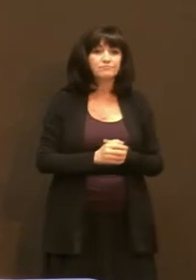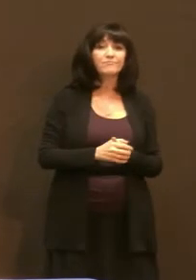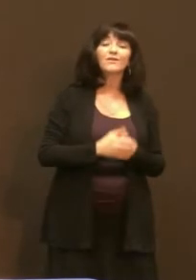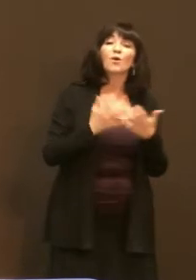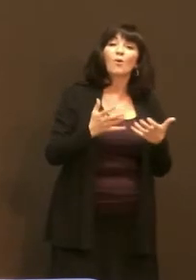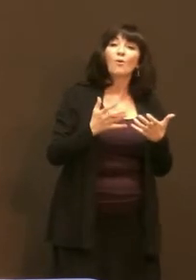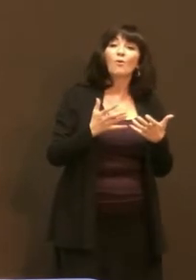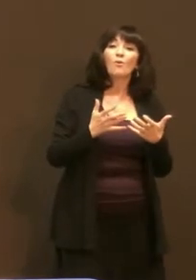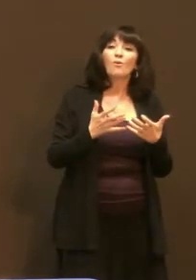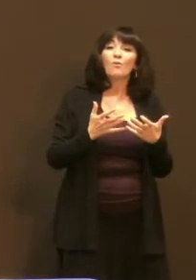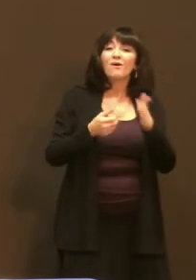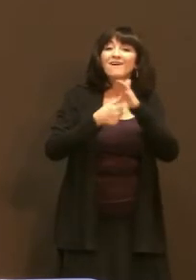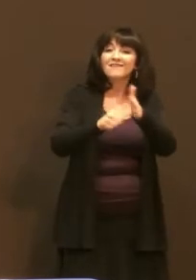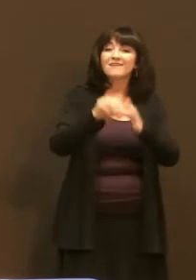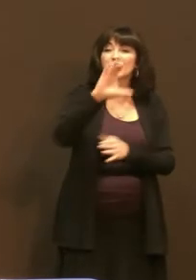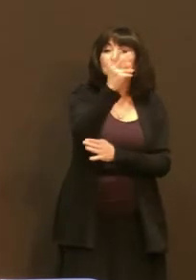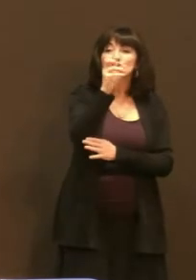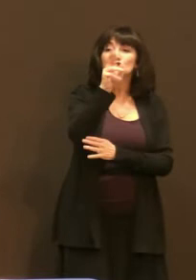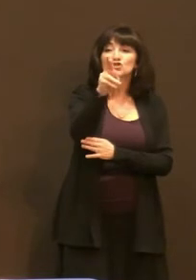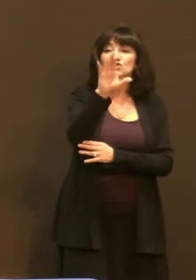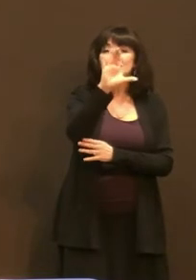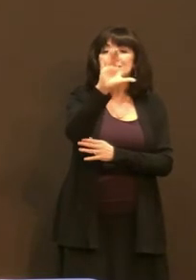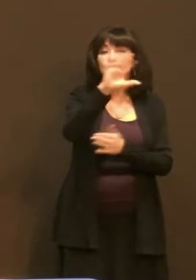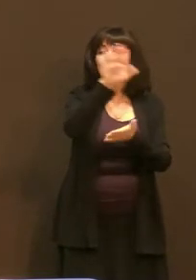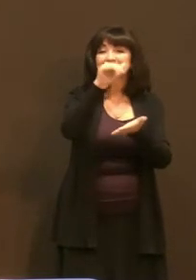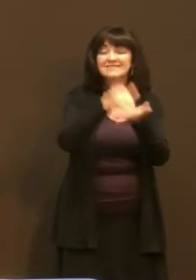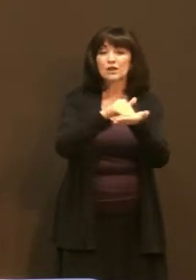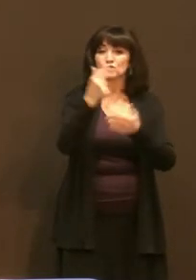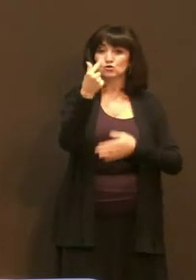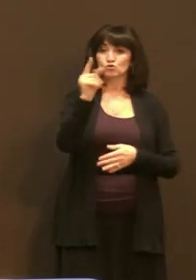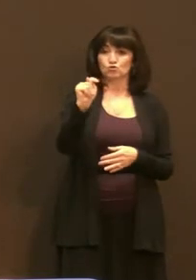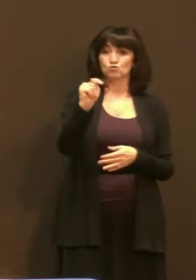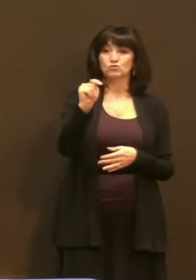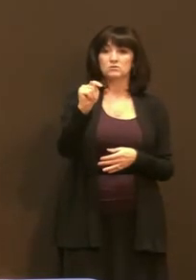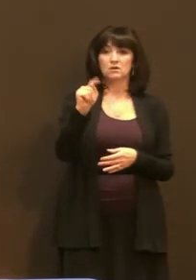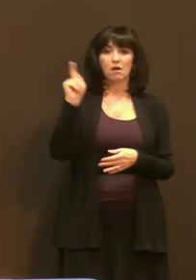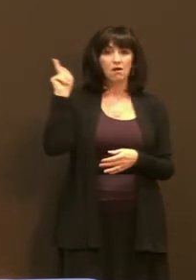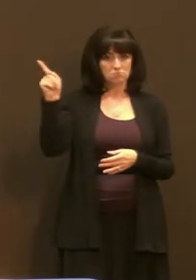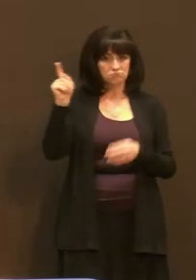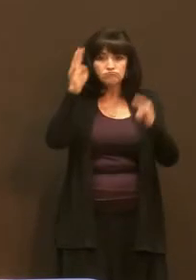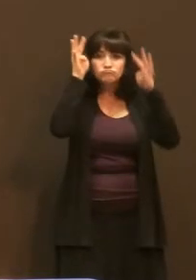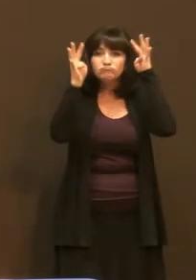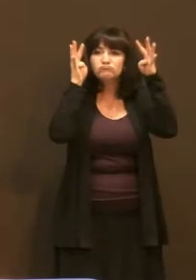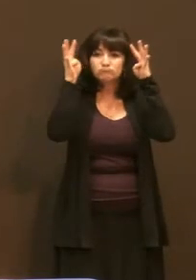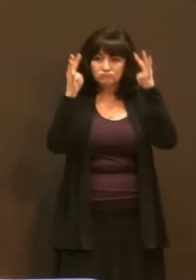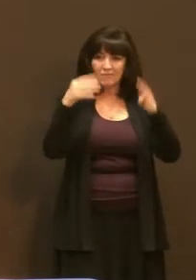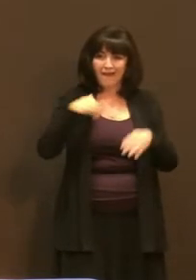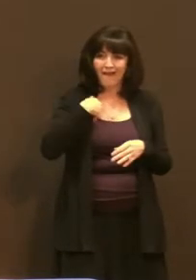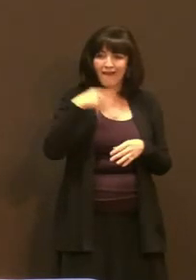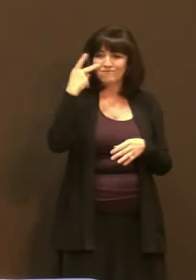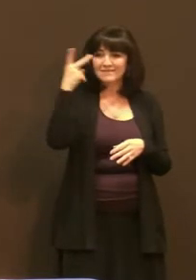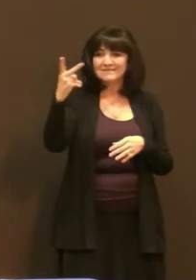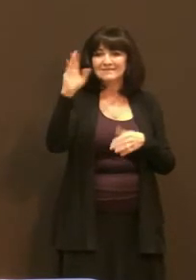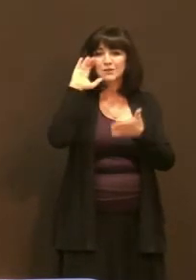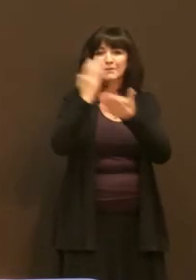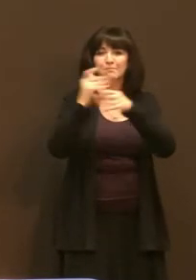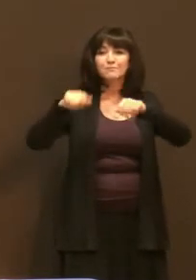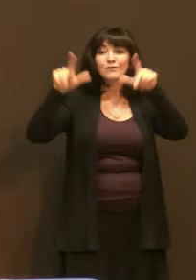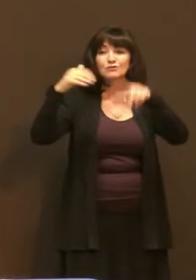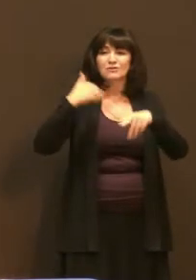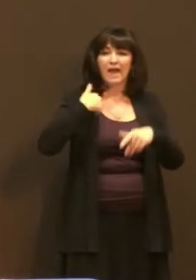Georgetown, they're becoming creative. Meals on Wheels has been used to assist social services in providing meals